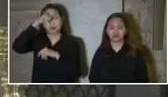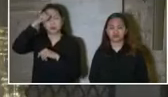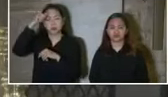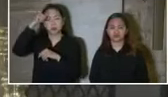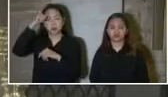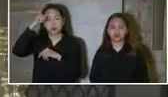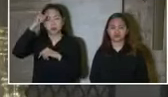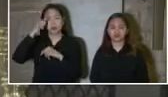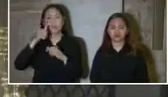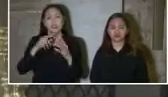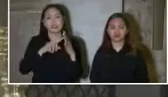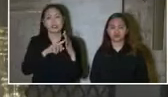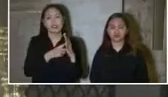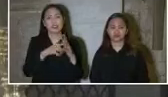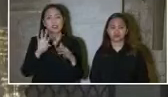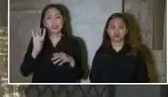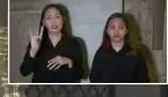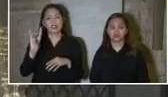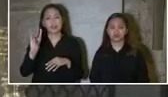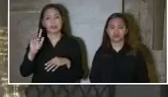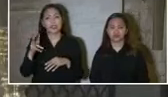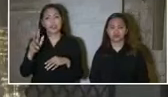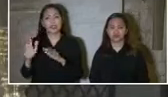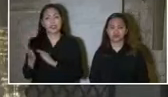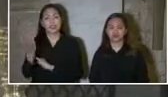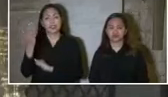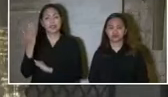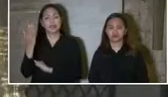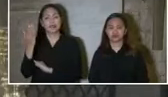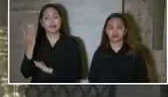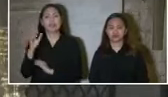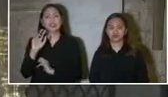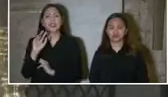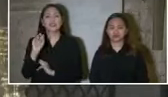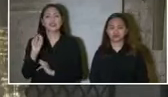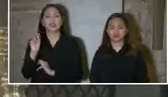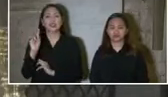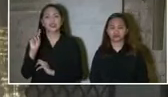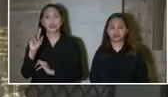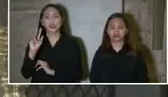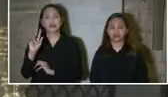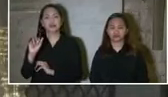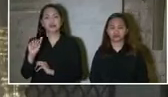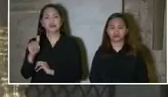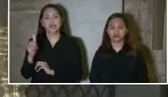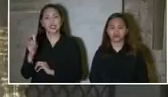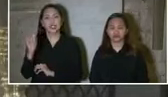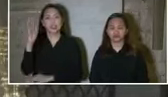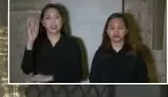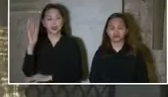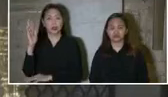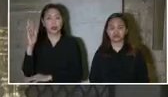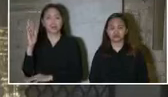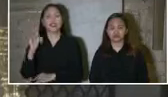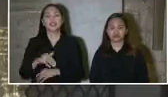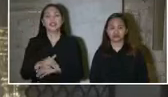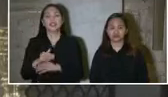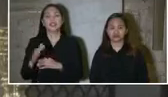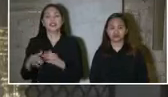at 7:30 a.m., 12:10 p.m., and another Mass in the